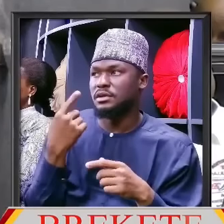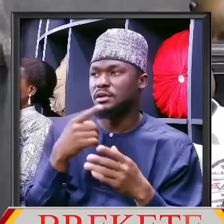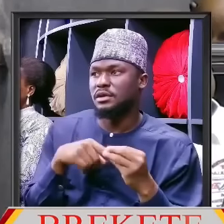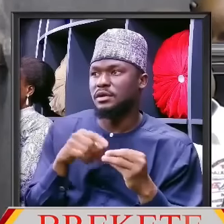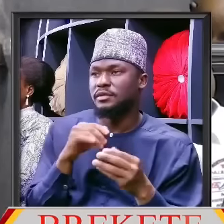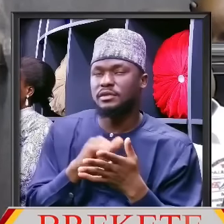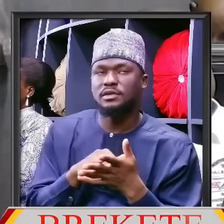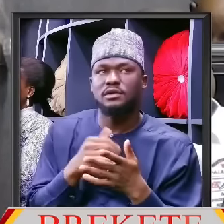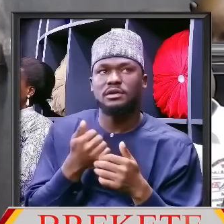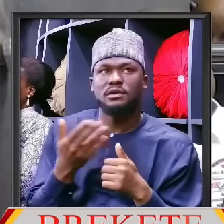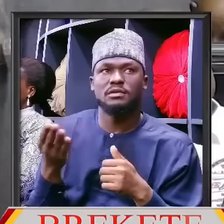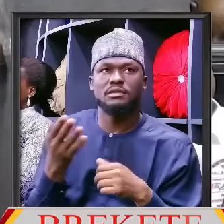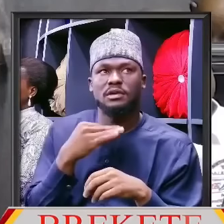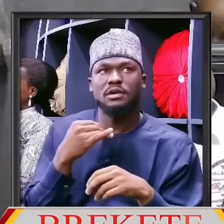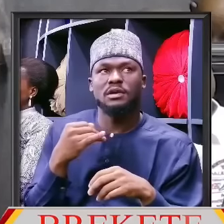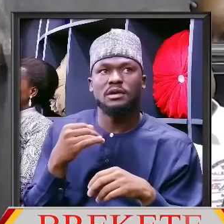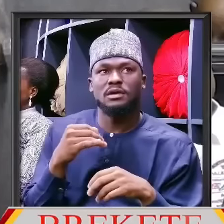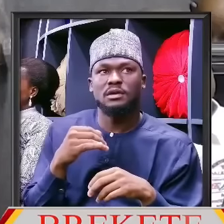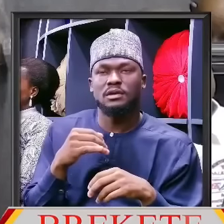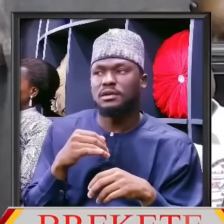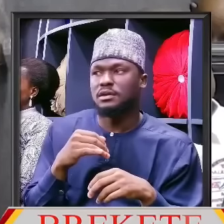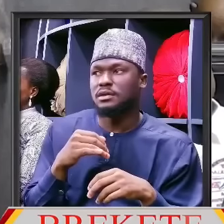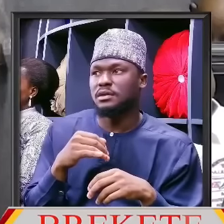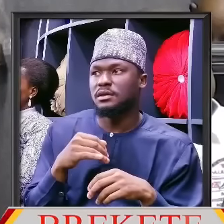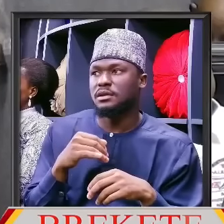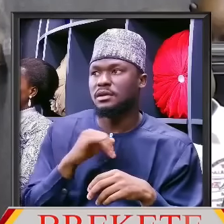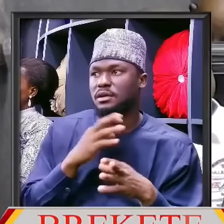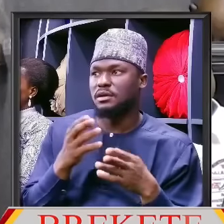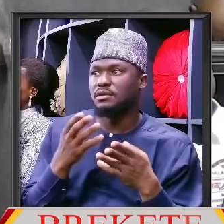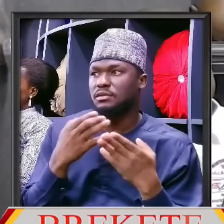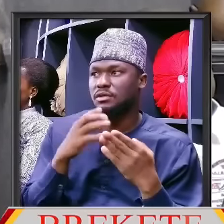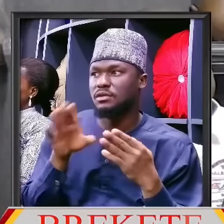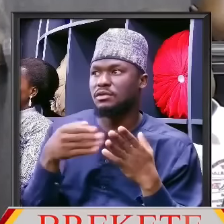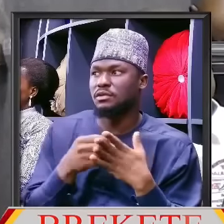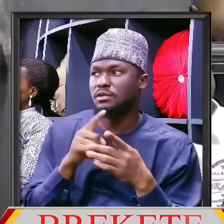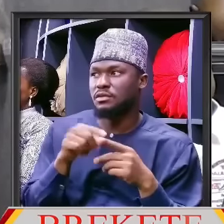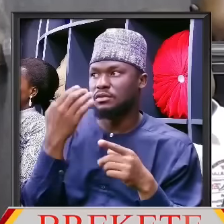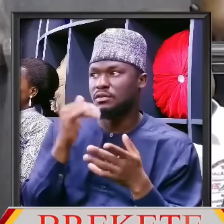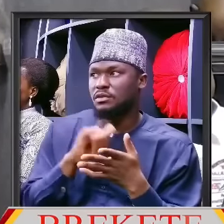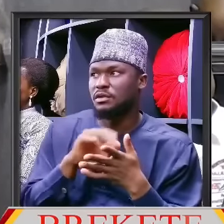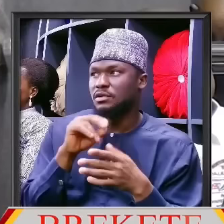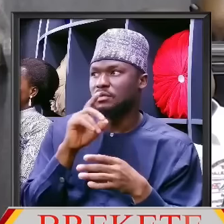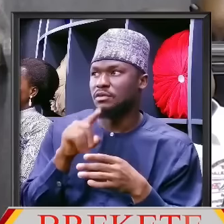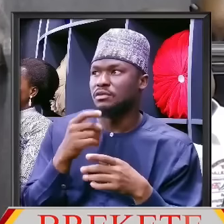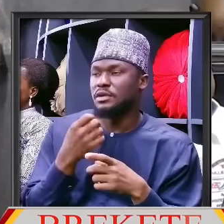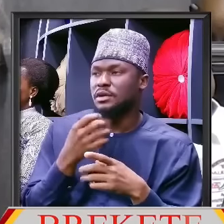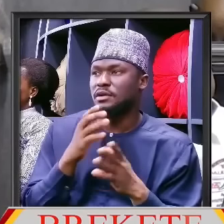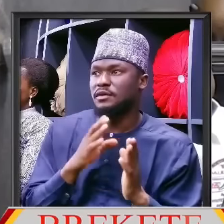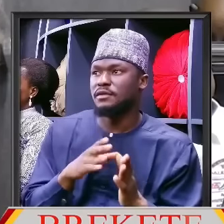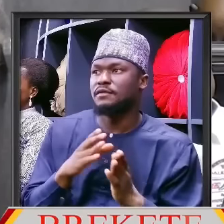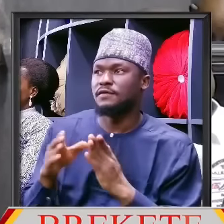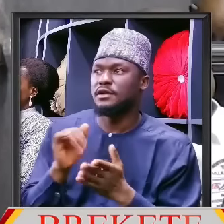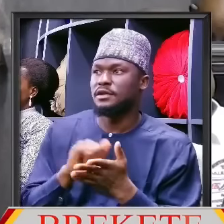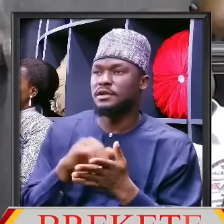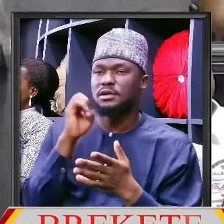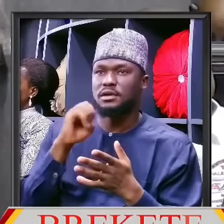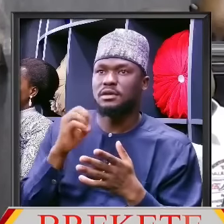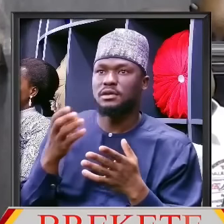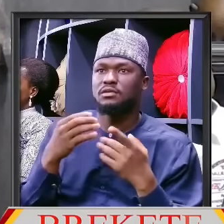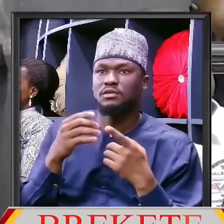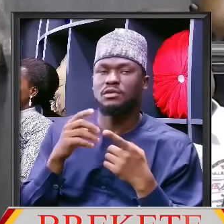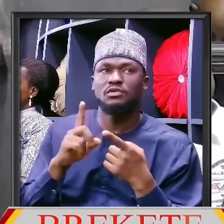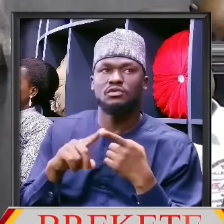in. I want to let all of us know, say, nobody deliberately set out, say, they want to punish